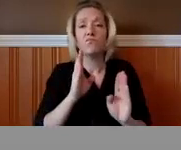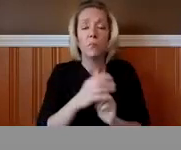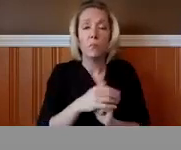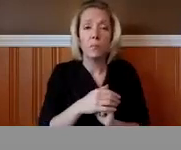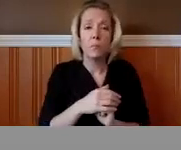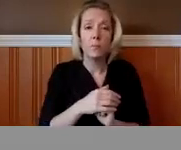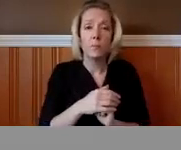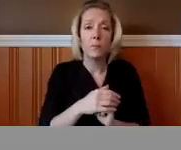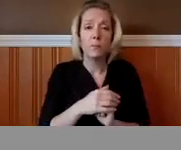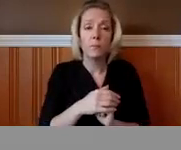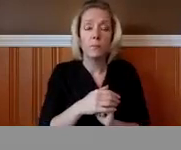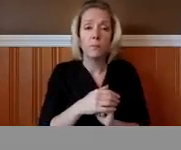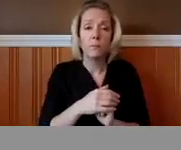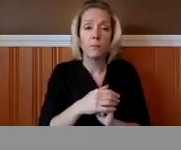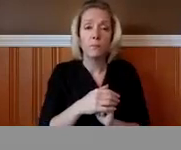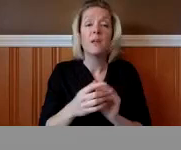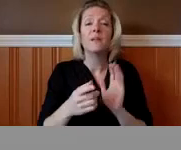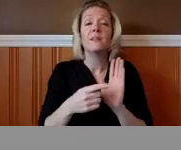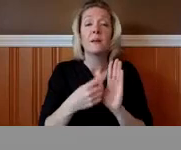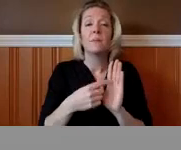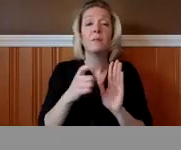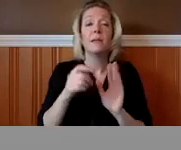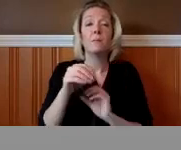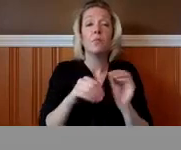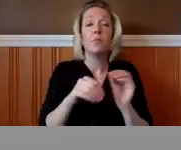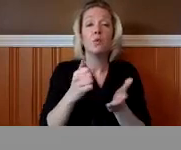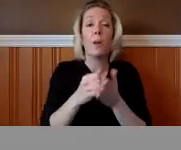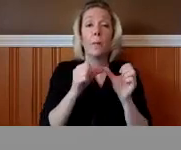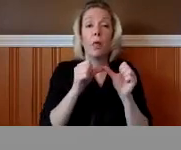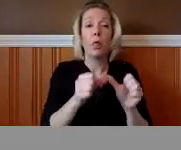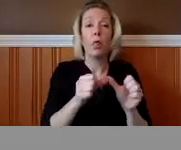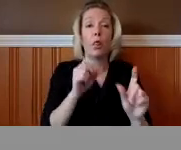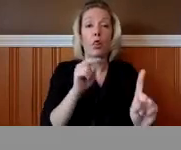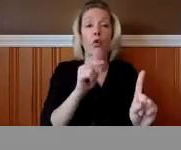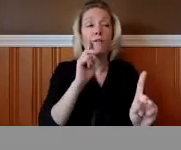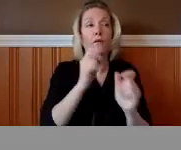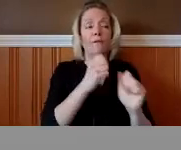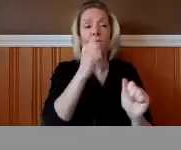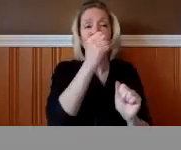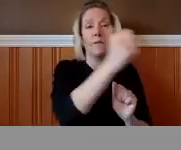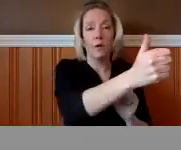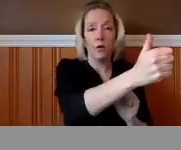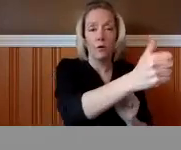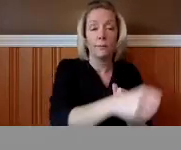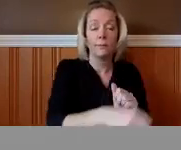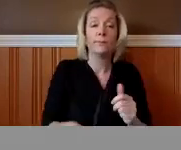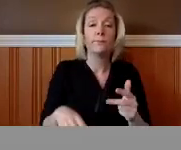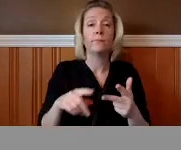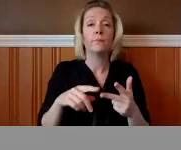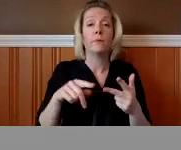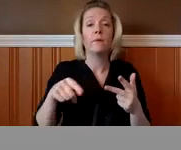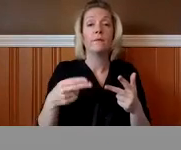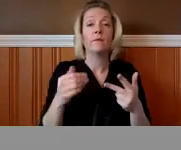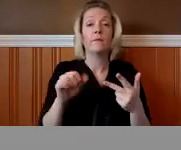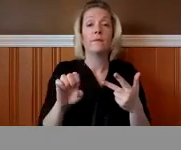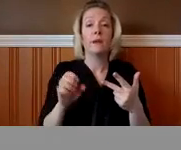distance beyond 10 feet or whatever it is specifically for them. And then for phase 3, our